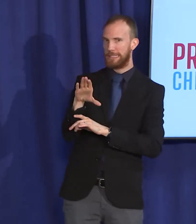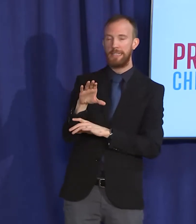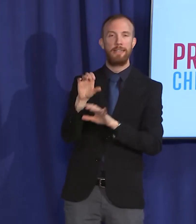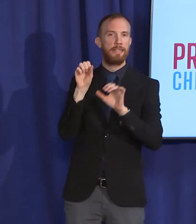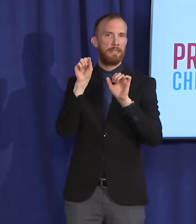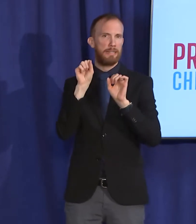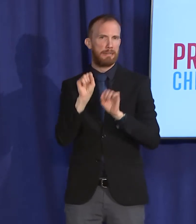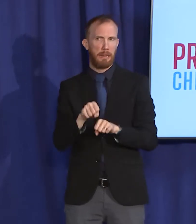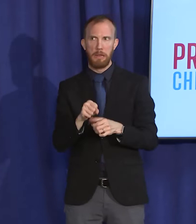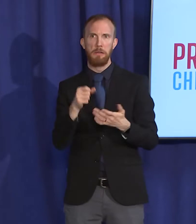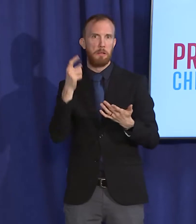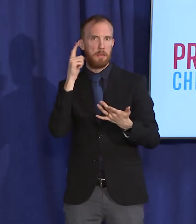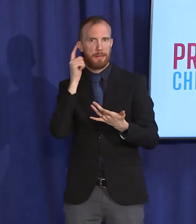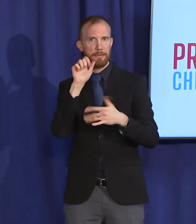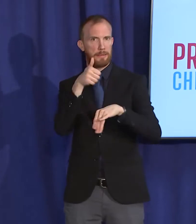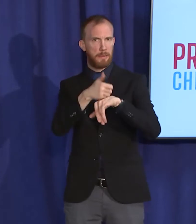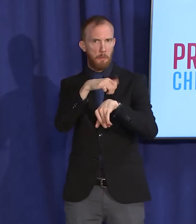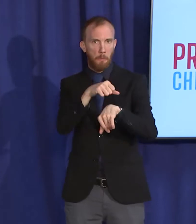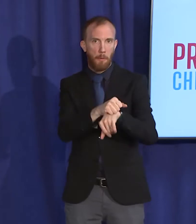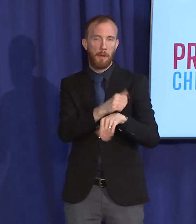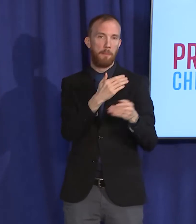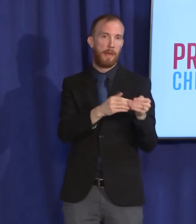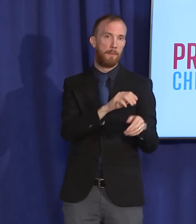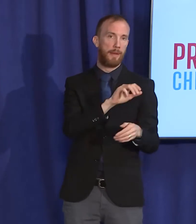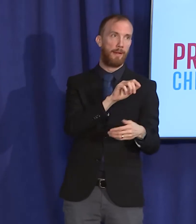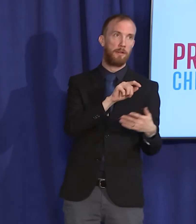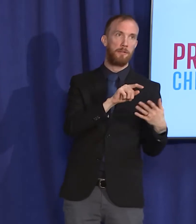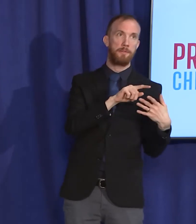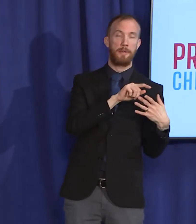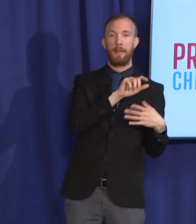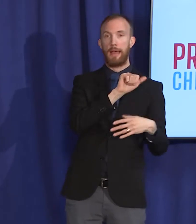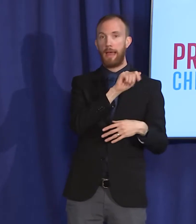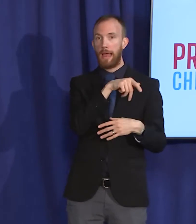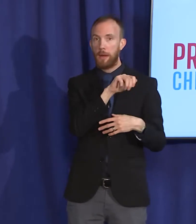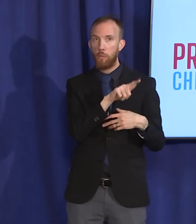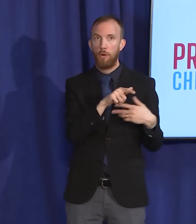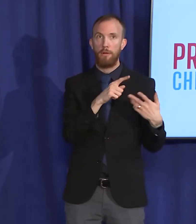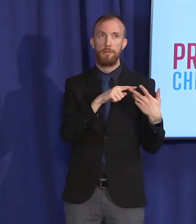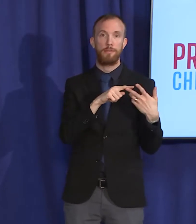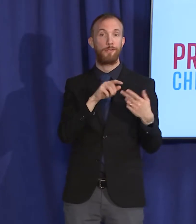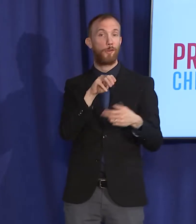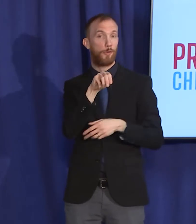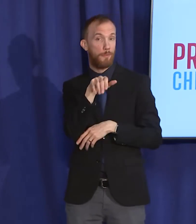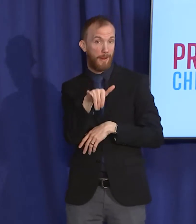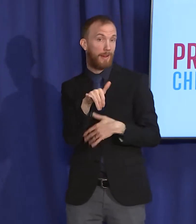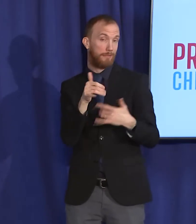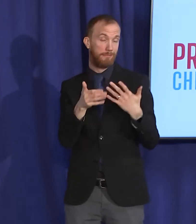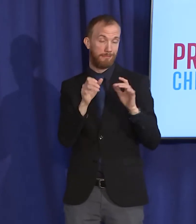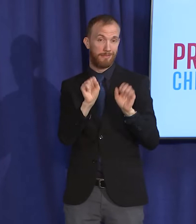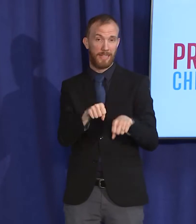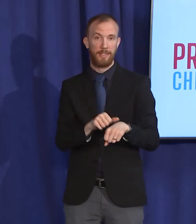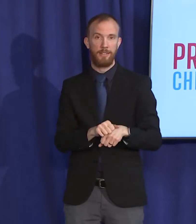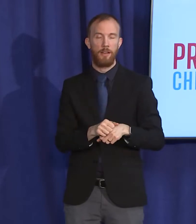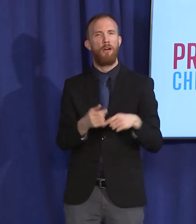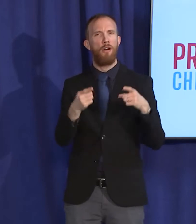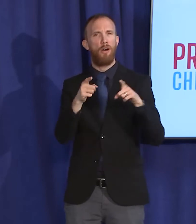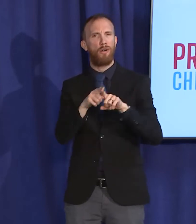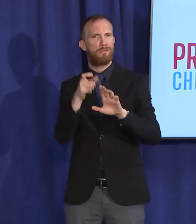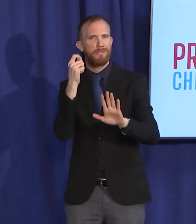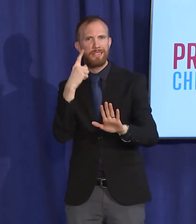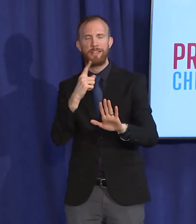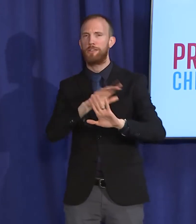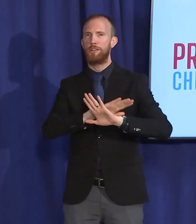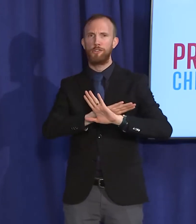appointment in either April or May. This shift doesn't mean that we should stop doing what we know has worked throughout this